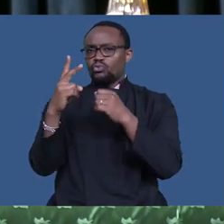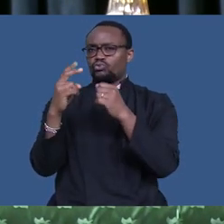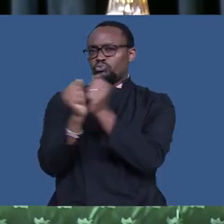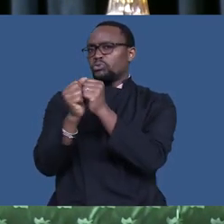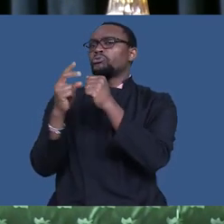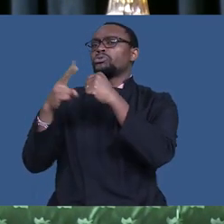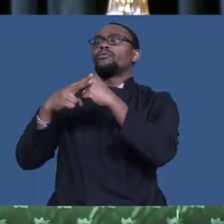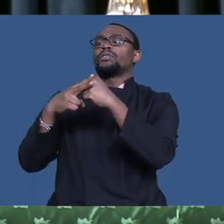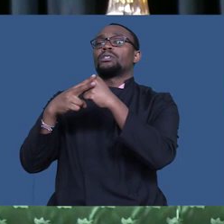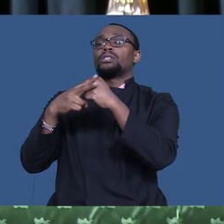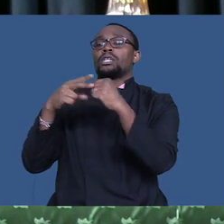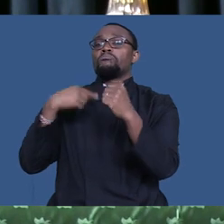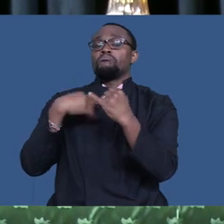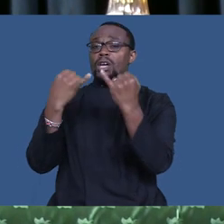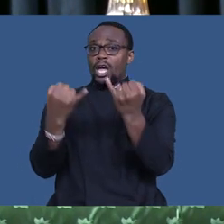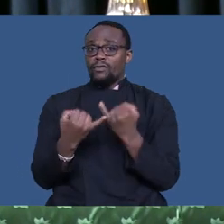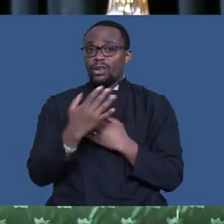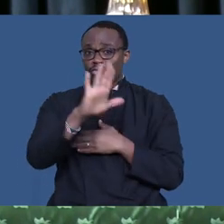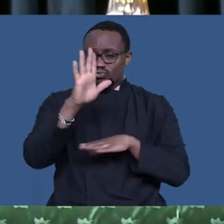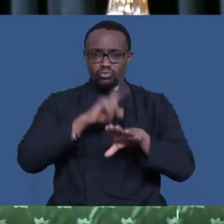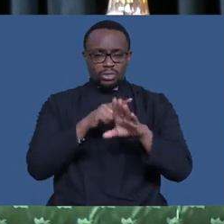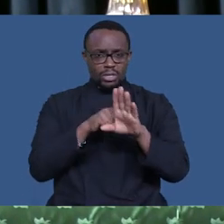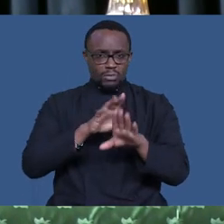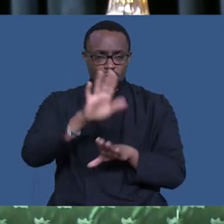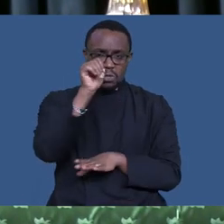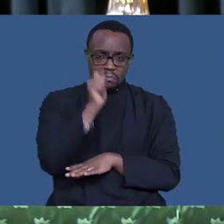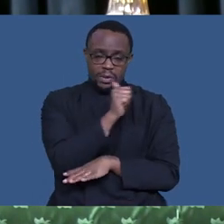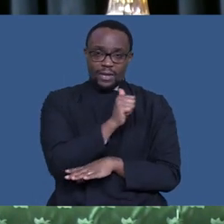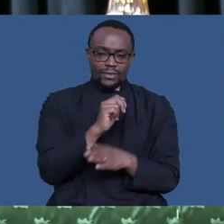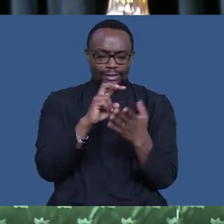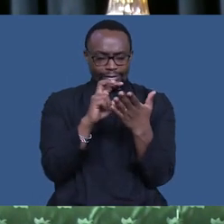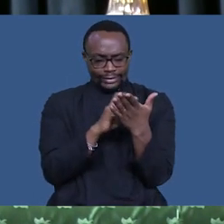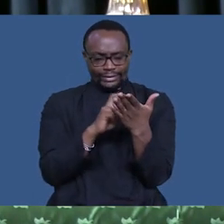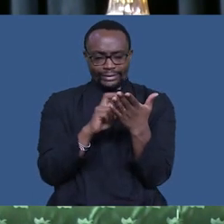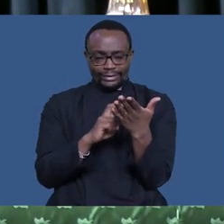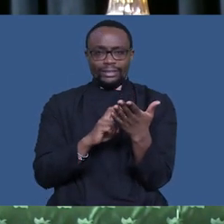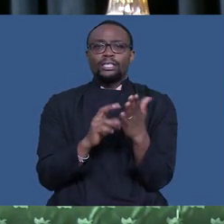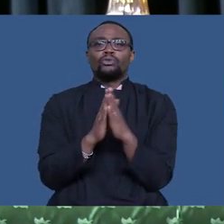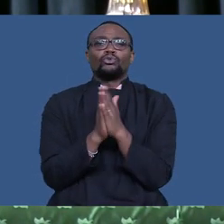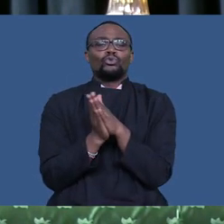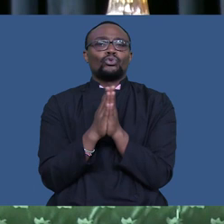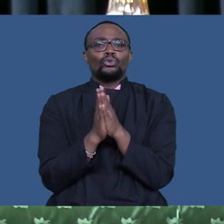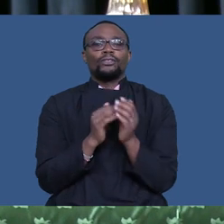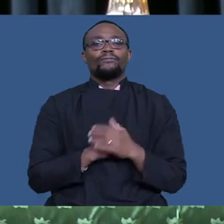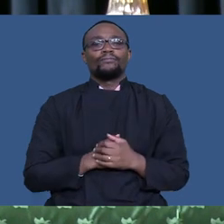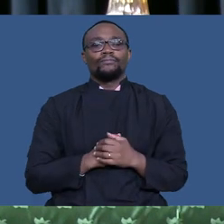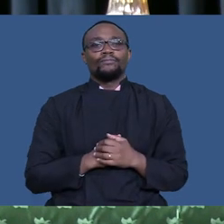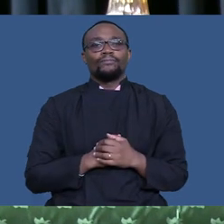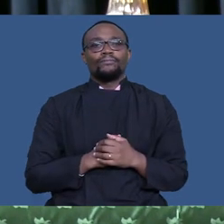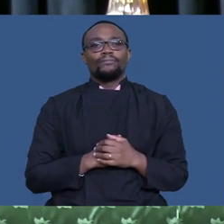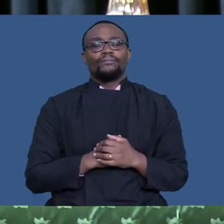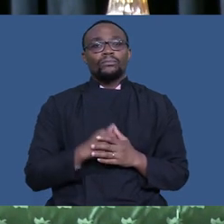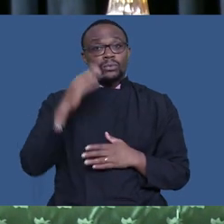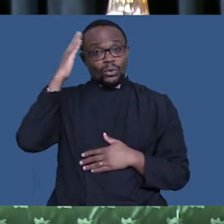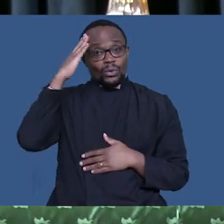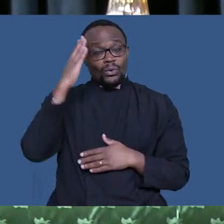17, and I'll invite you at your own free time to read through the passage. You